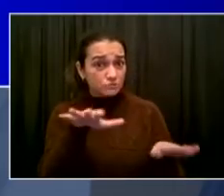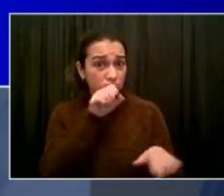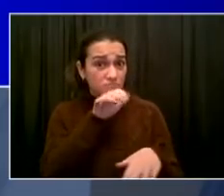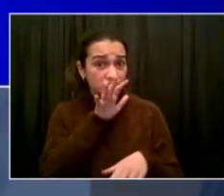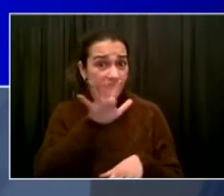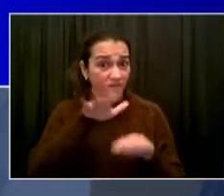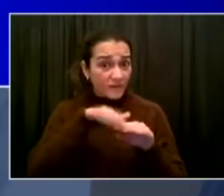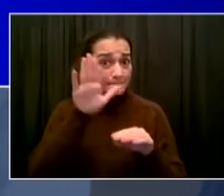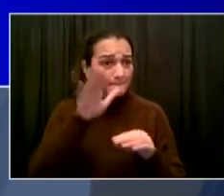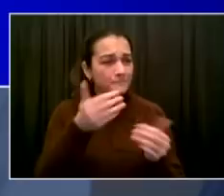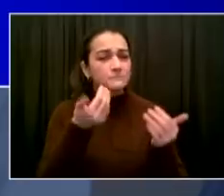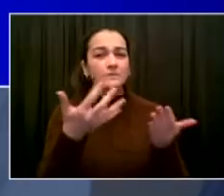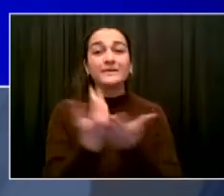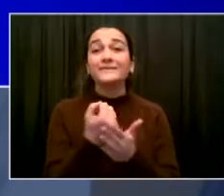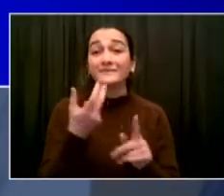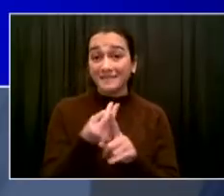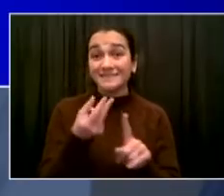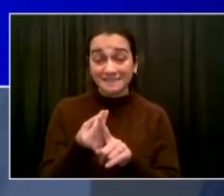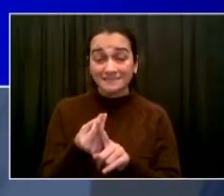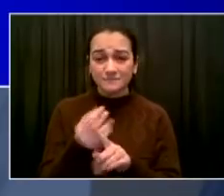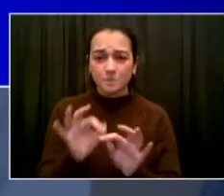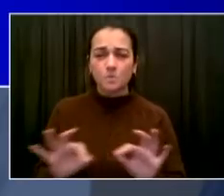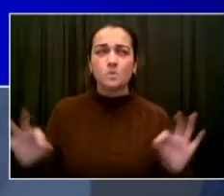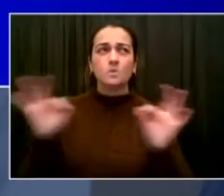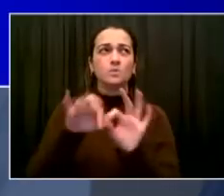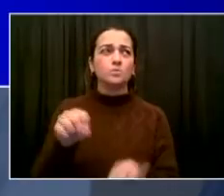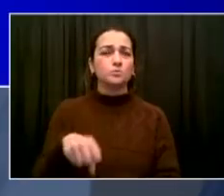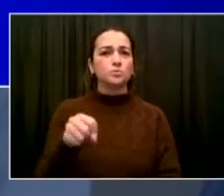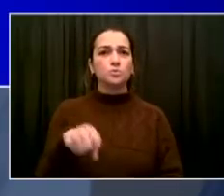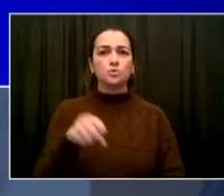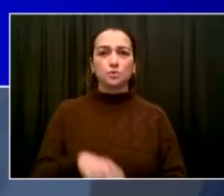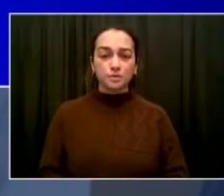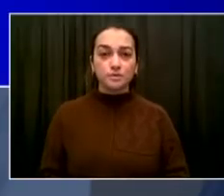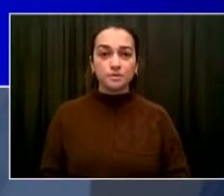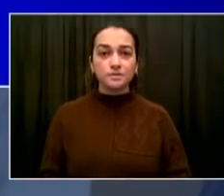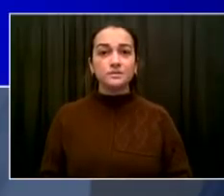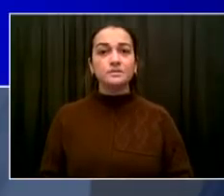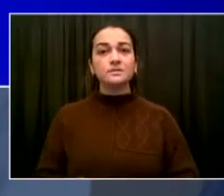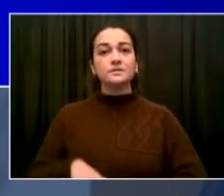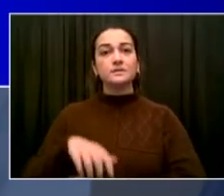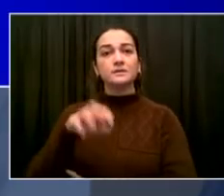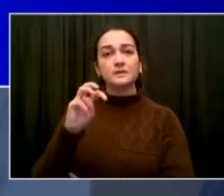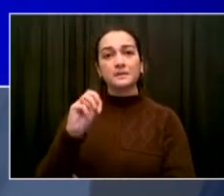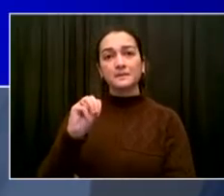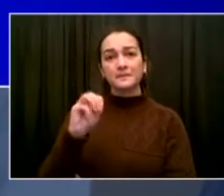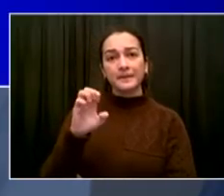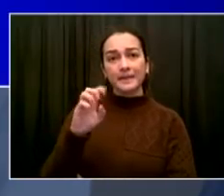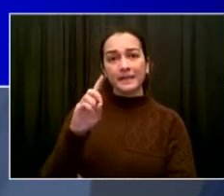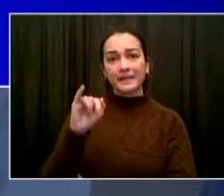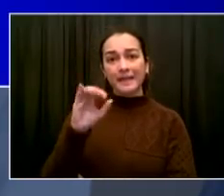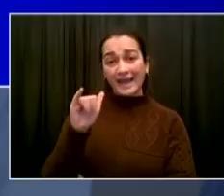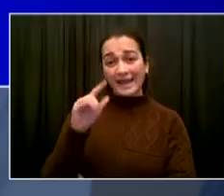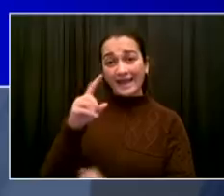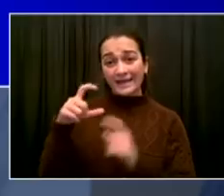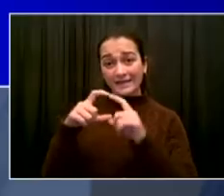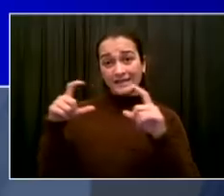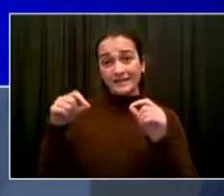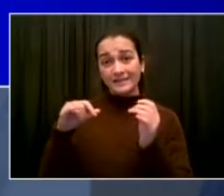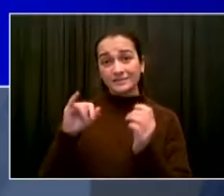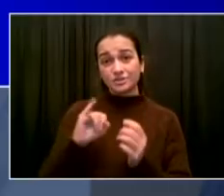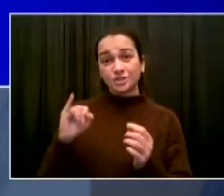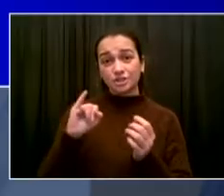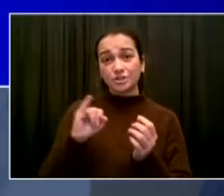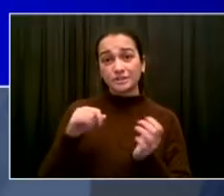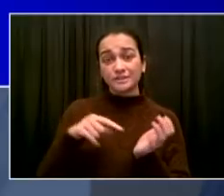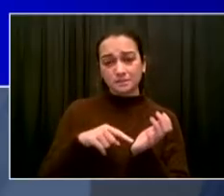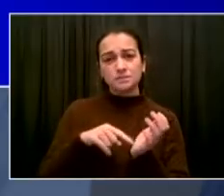picked up. We're going to double down on it, making sure Medicaid reimburses you whenever you encourage your patients